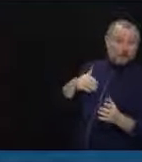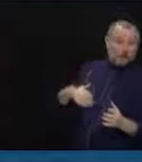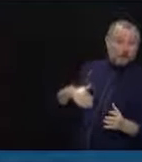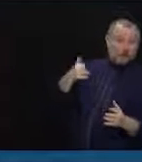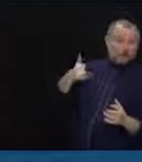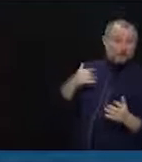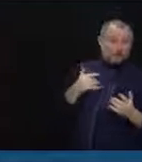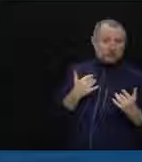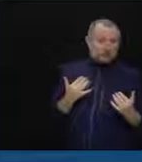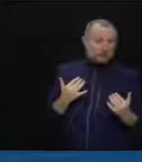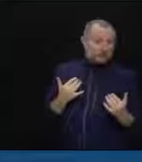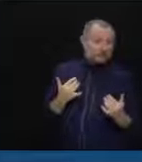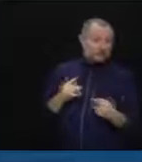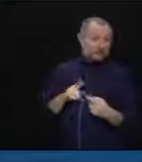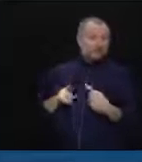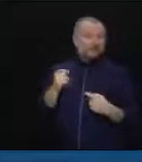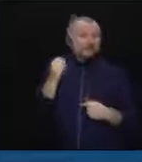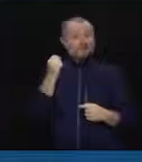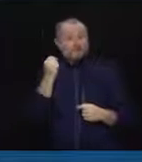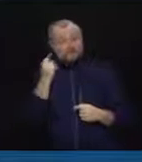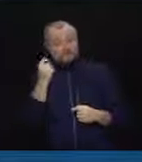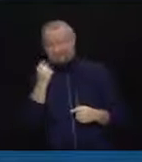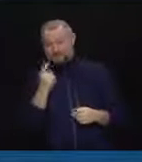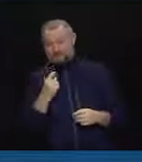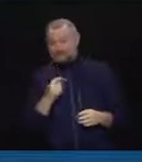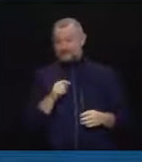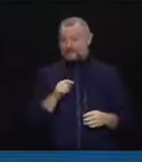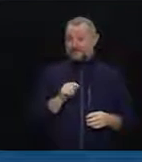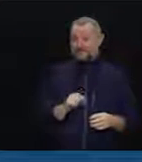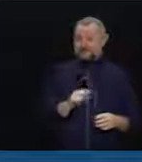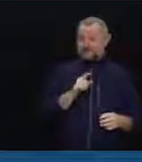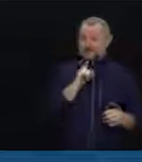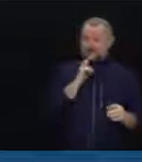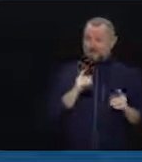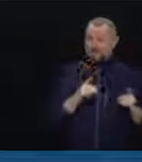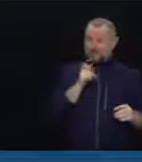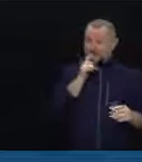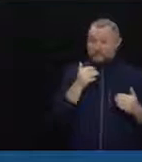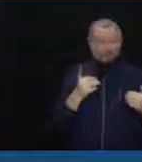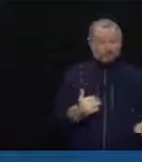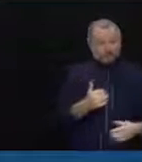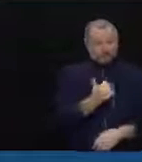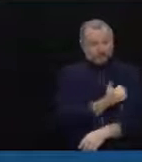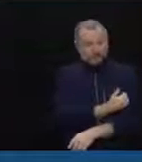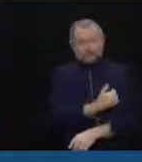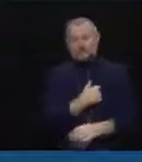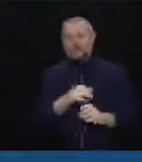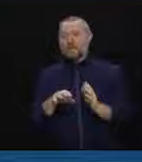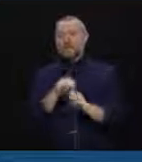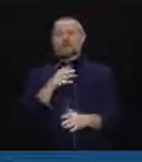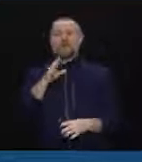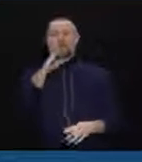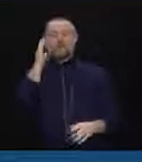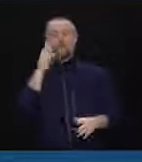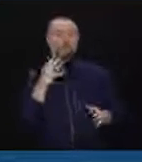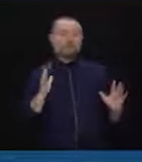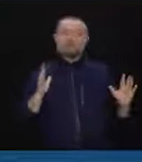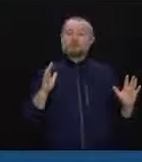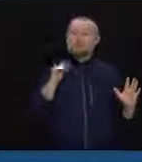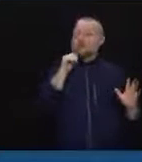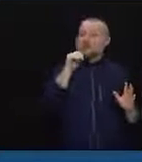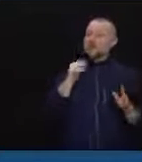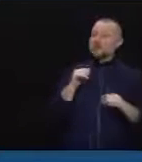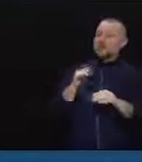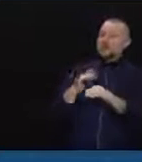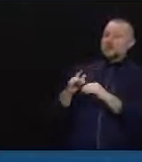are in a very good place today. It is the people who've been vaccinated, staying out of the hospital, freeing up capacity, as well as just our numbers overall